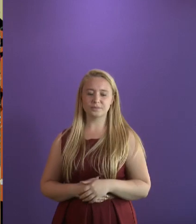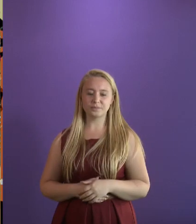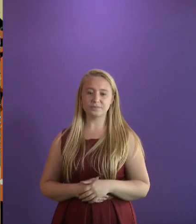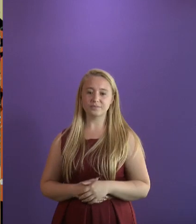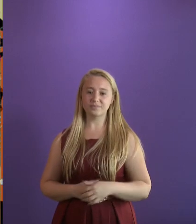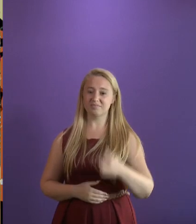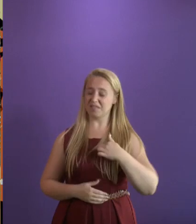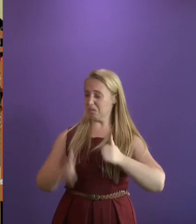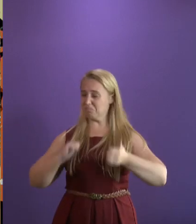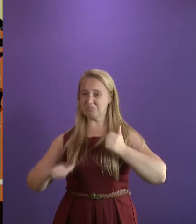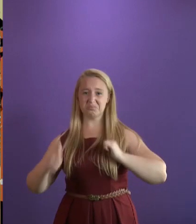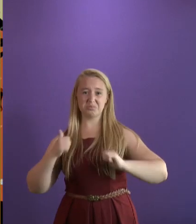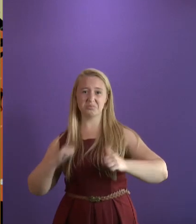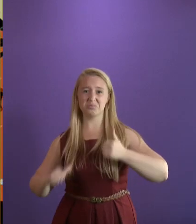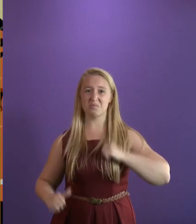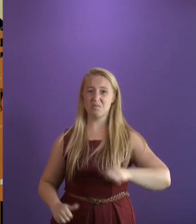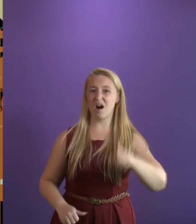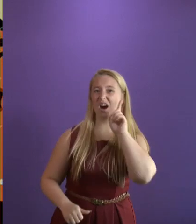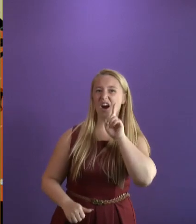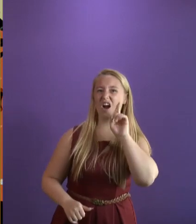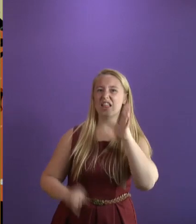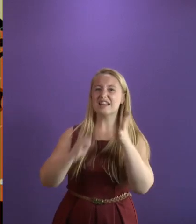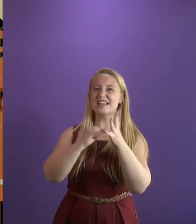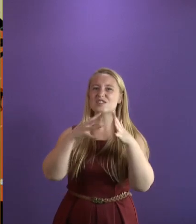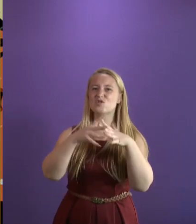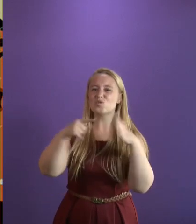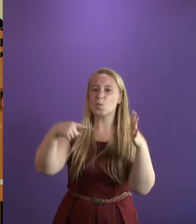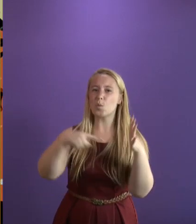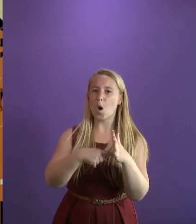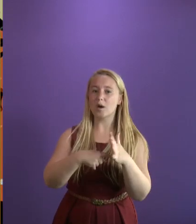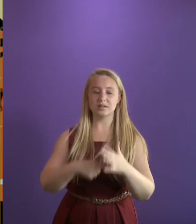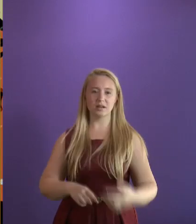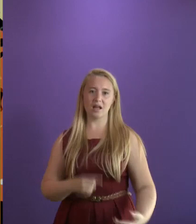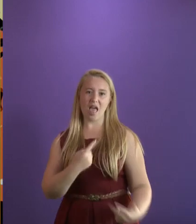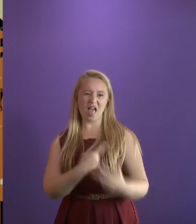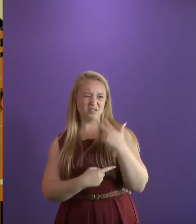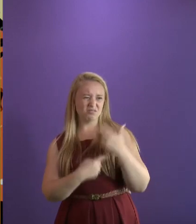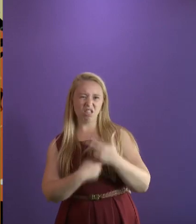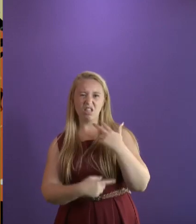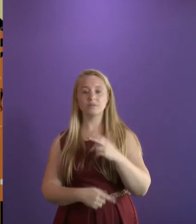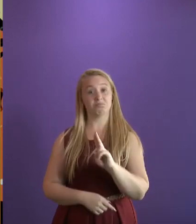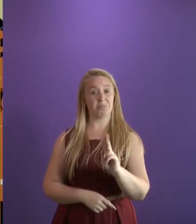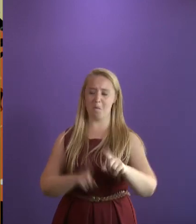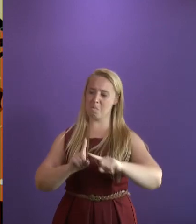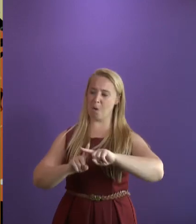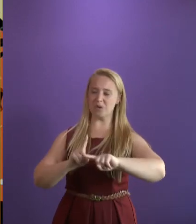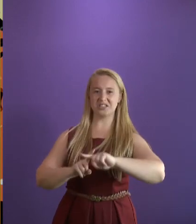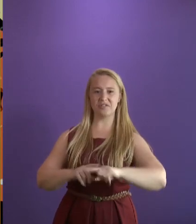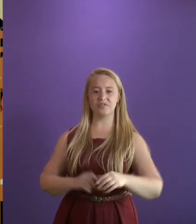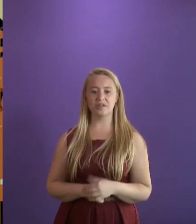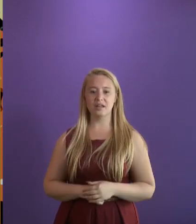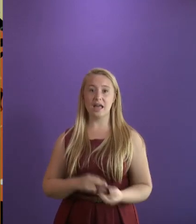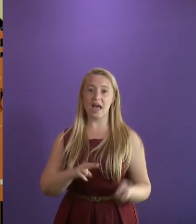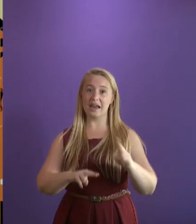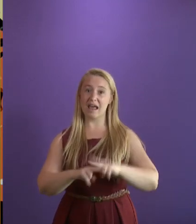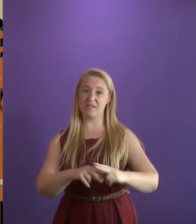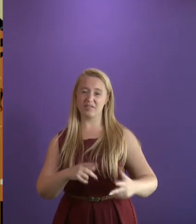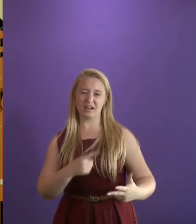I'm a proud big girly swat, because that is not an insult. That should be treated with positivity, and anybody that treats it as an insult is an